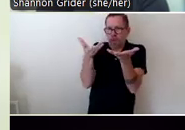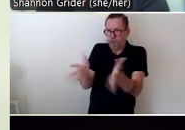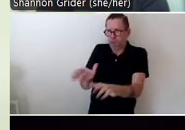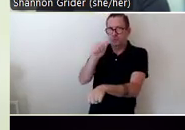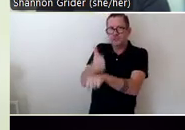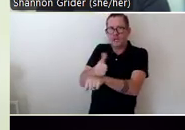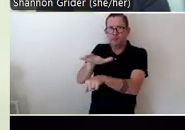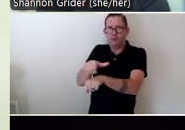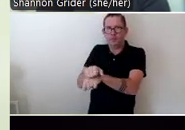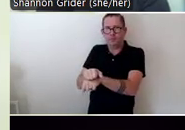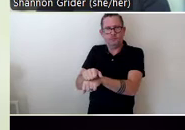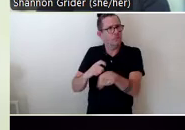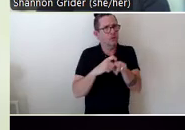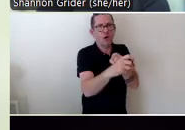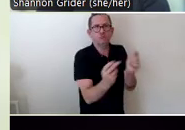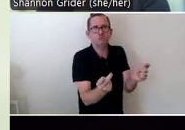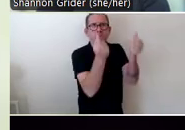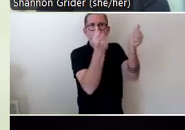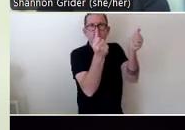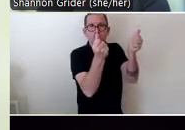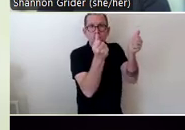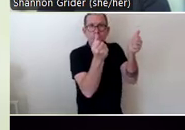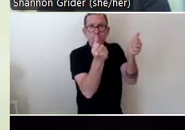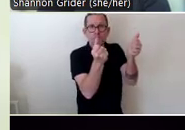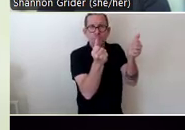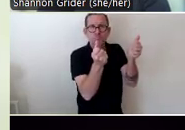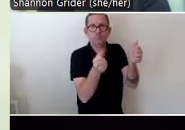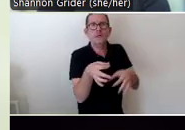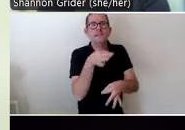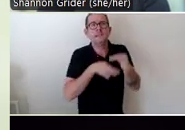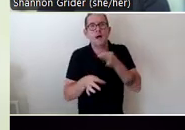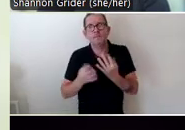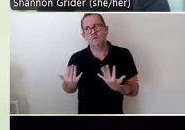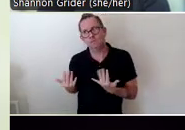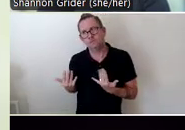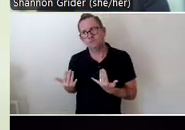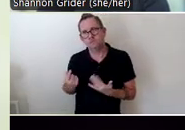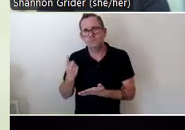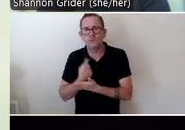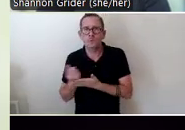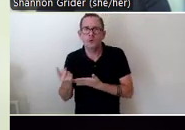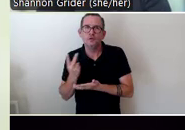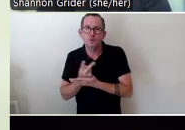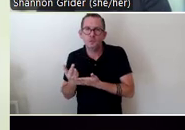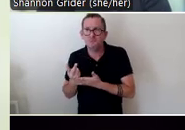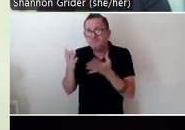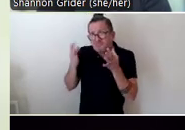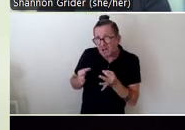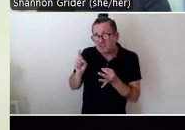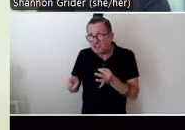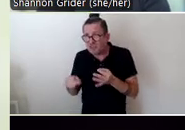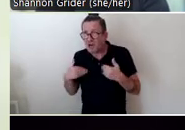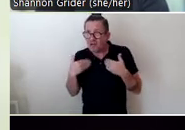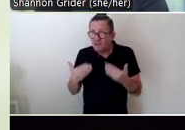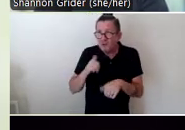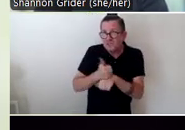captioner. So as soon as you've made that appointment with your deaf consumer, immediately go ahead and